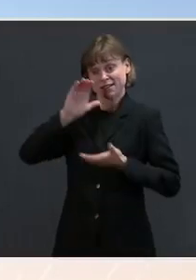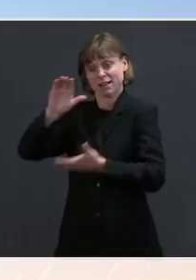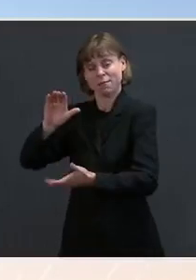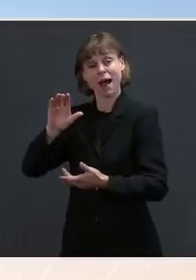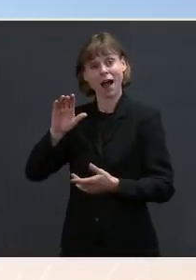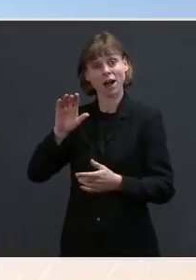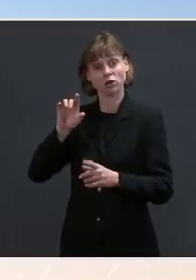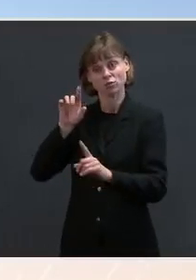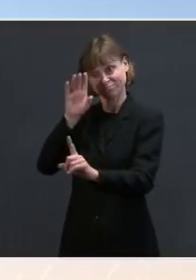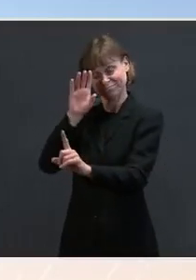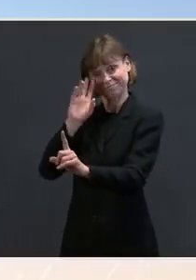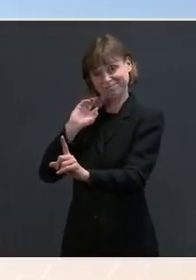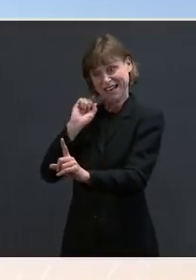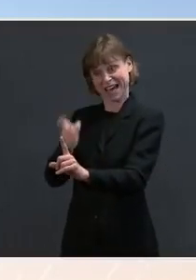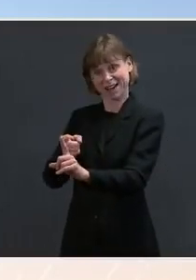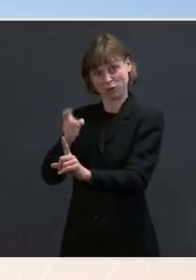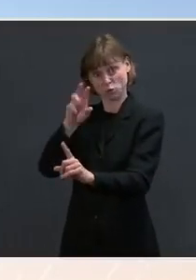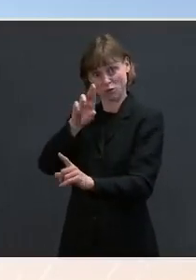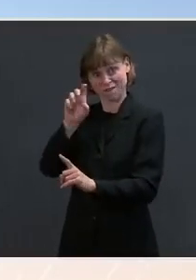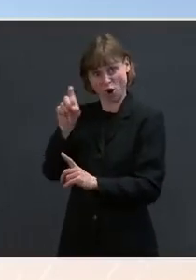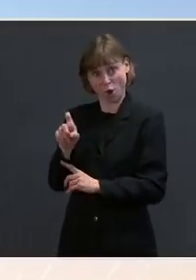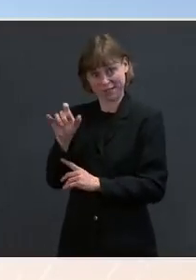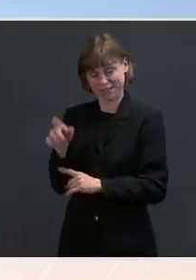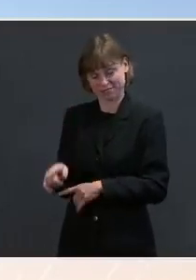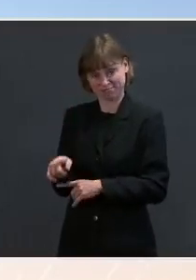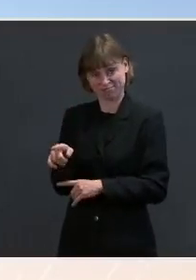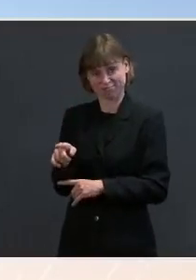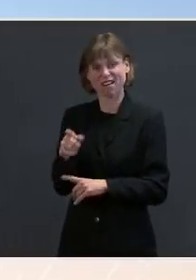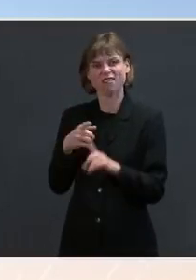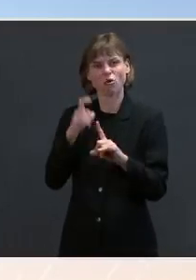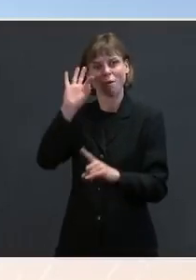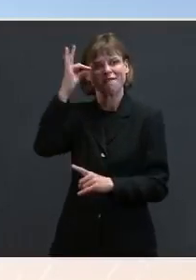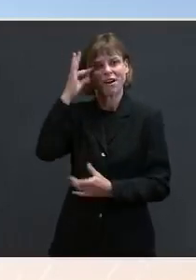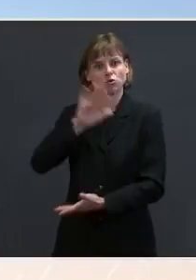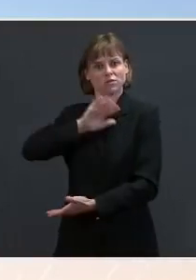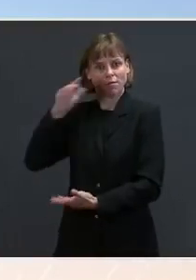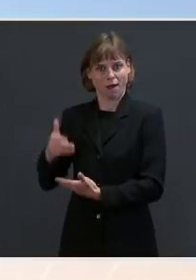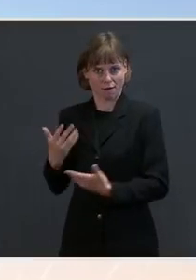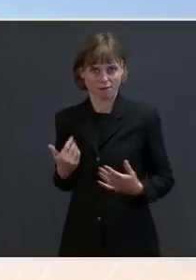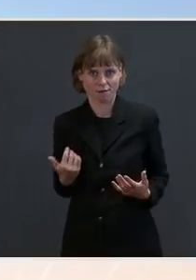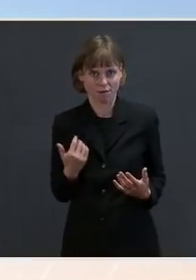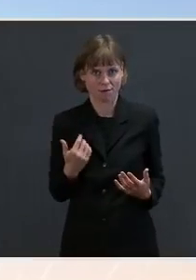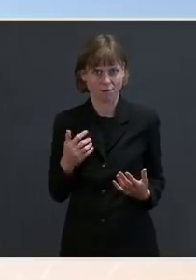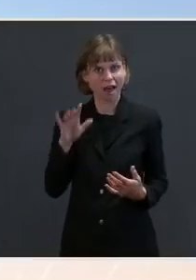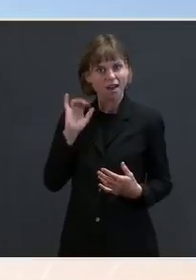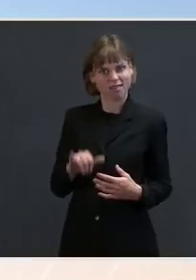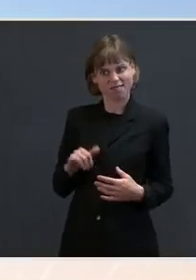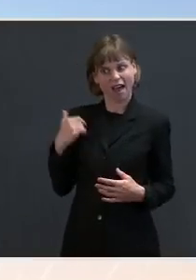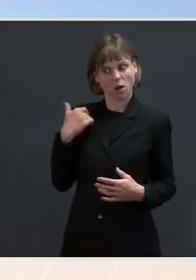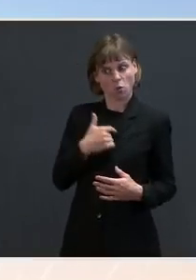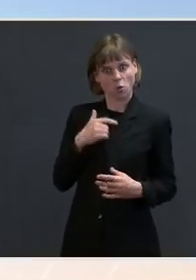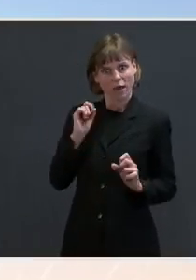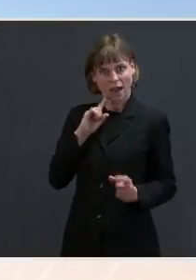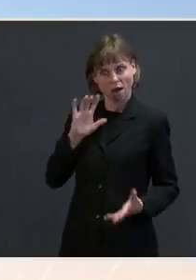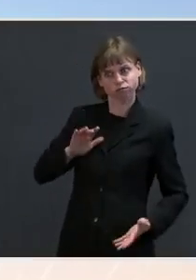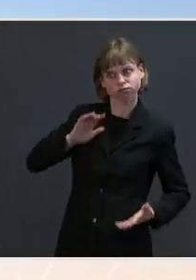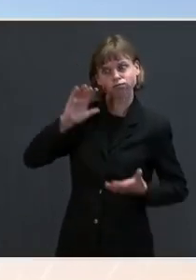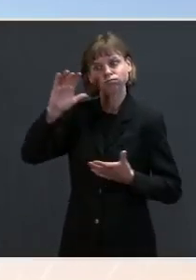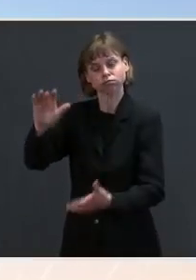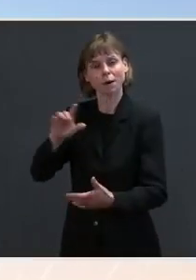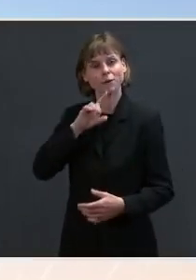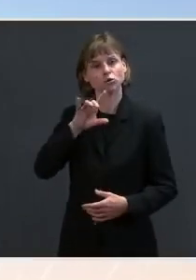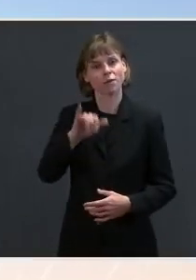is an area where we can work through a program that we have instituted to ensure that teachers are